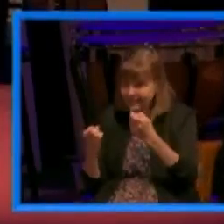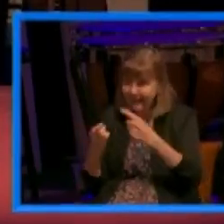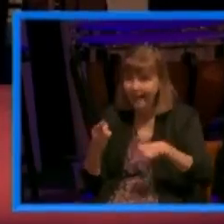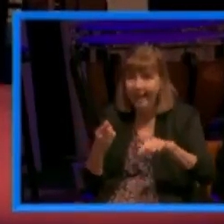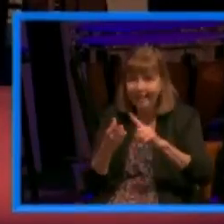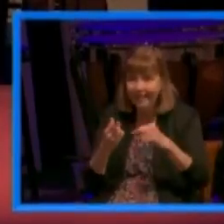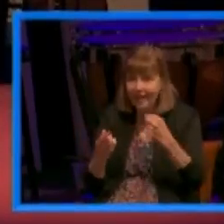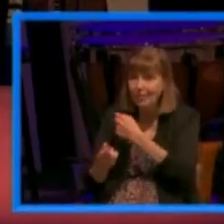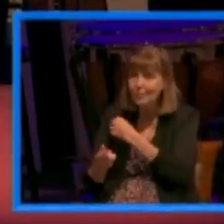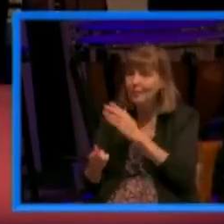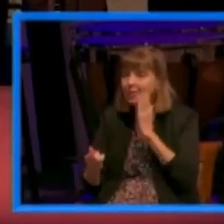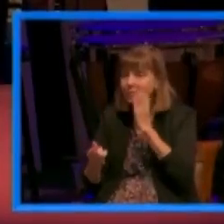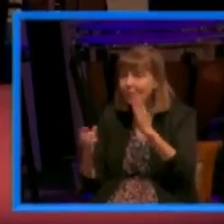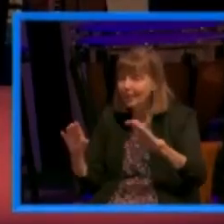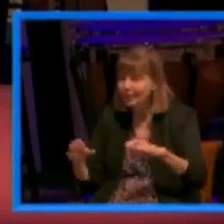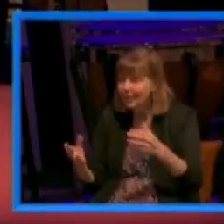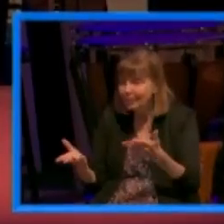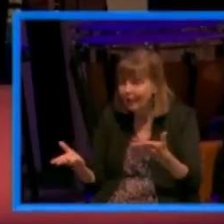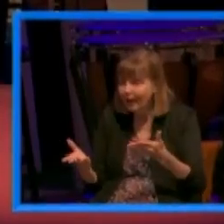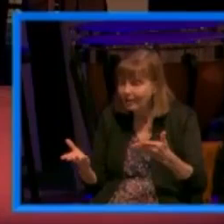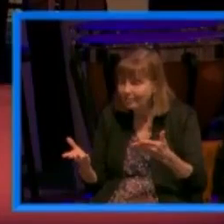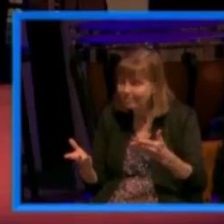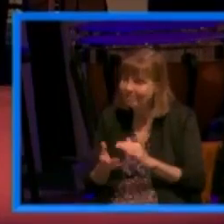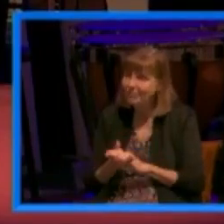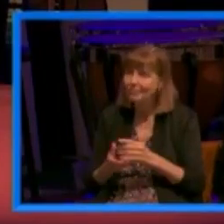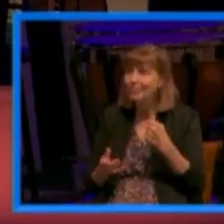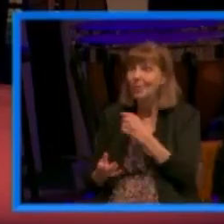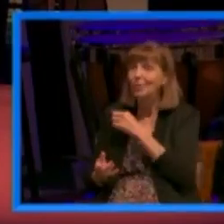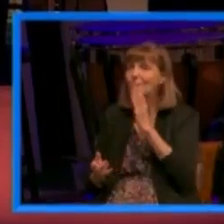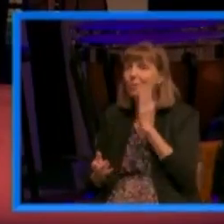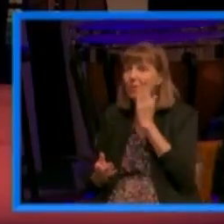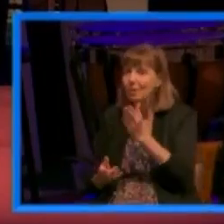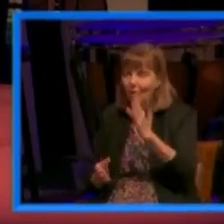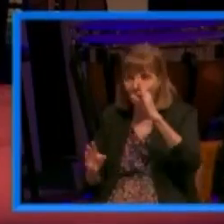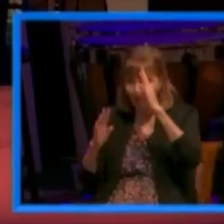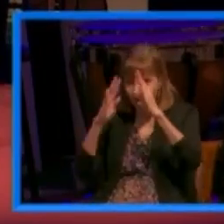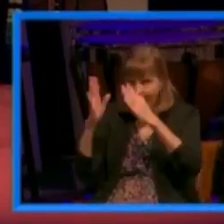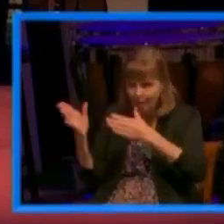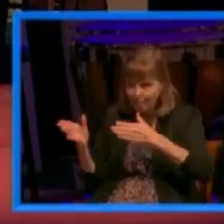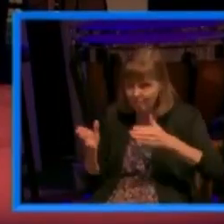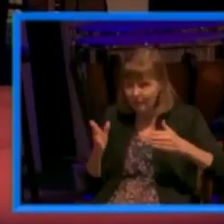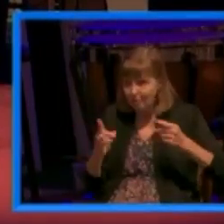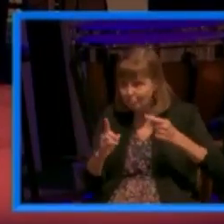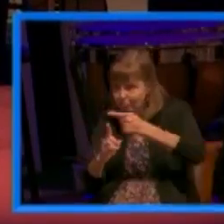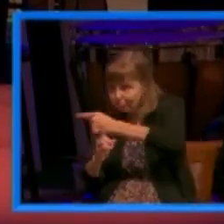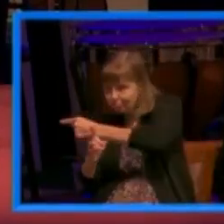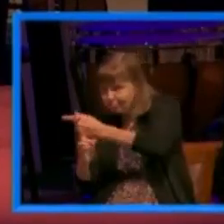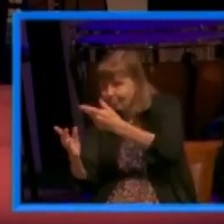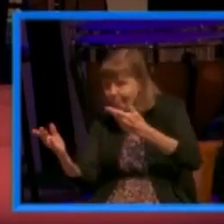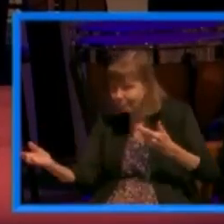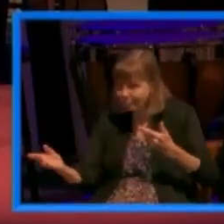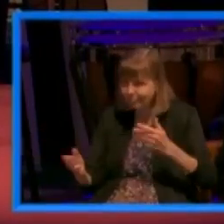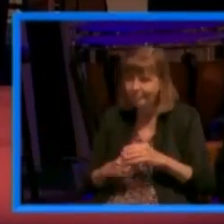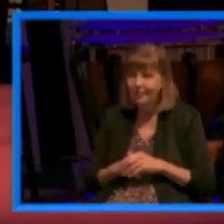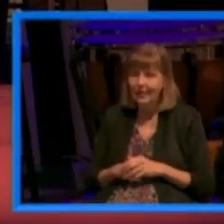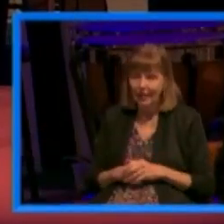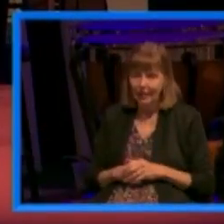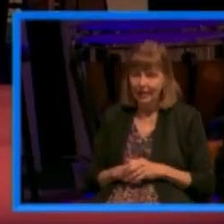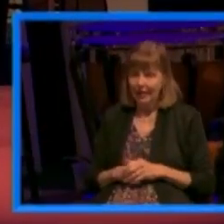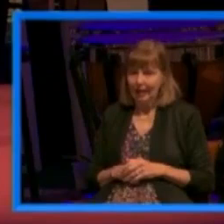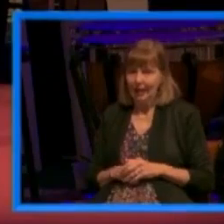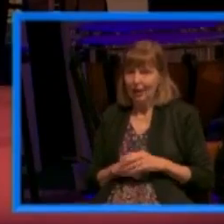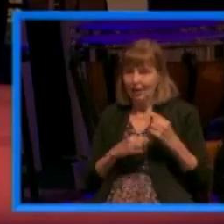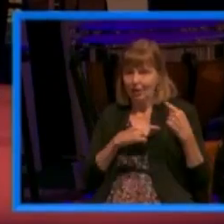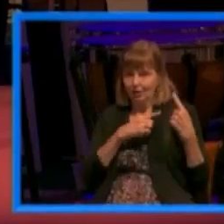shave. Over the last couple of years, the sexual revolution has hit full speed. It is dark and